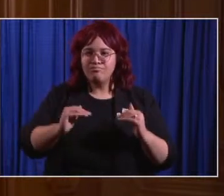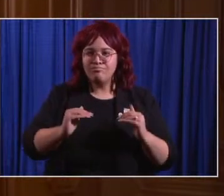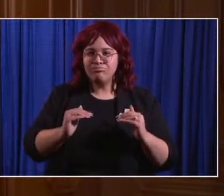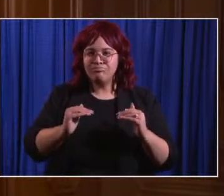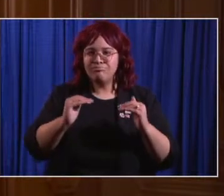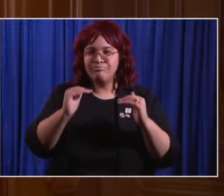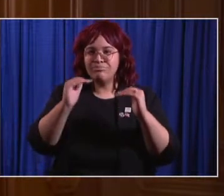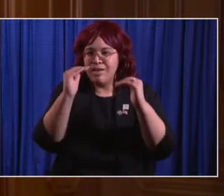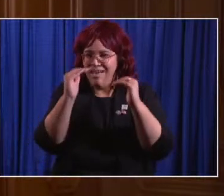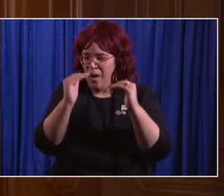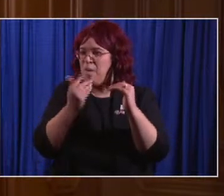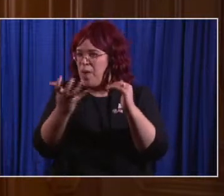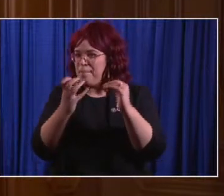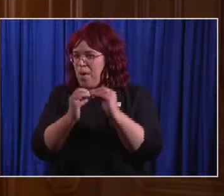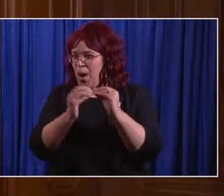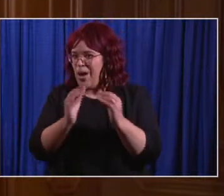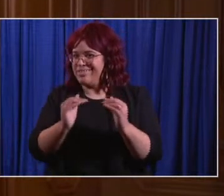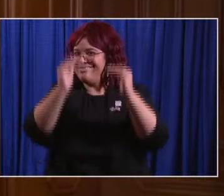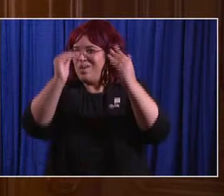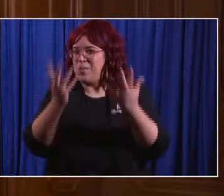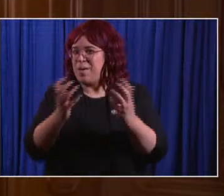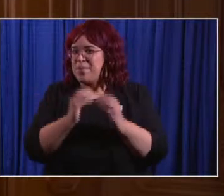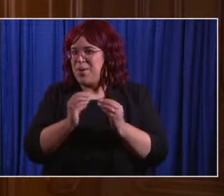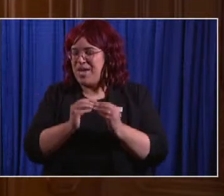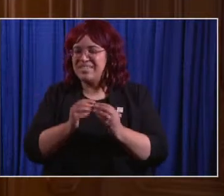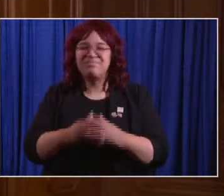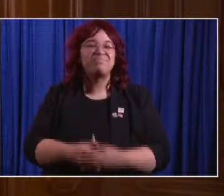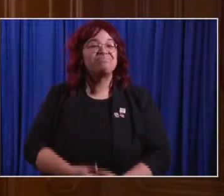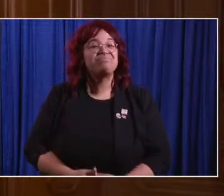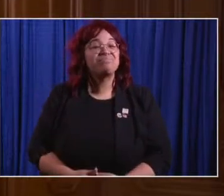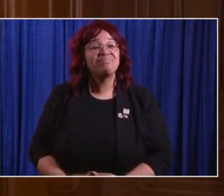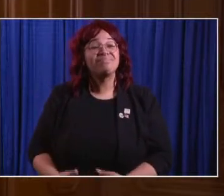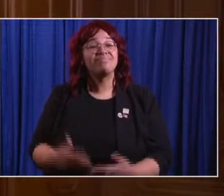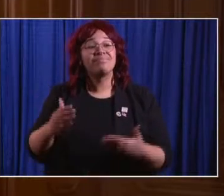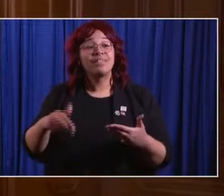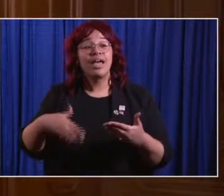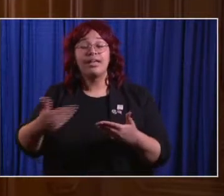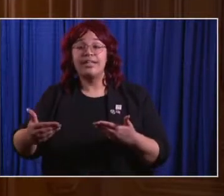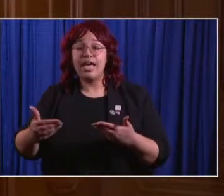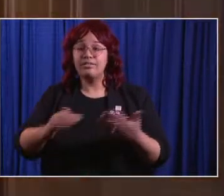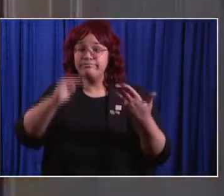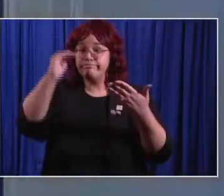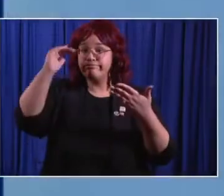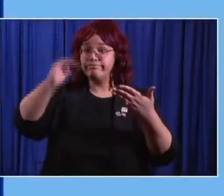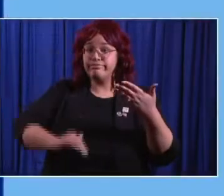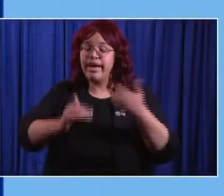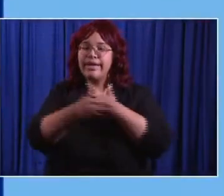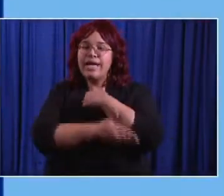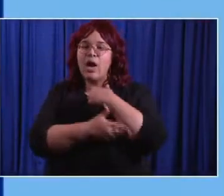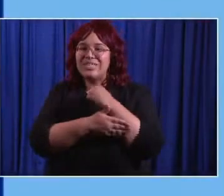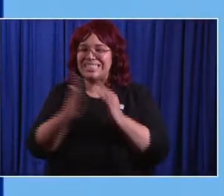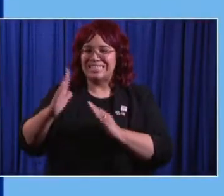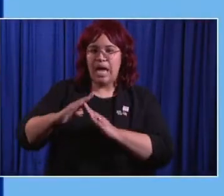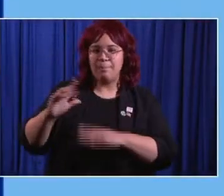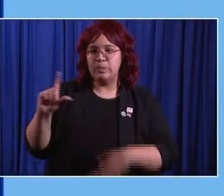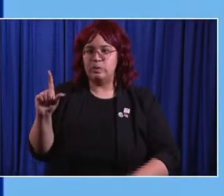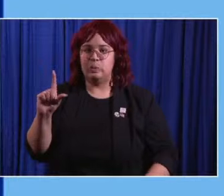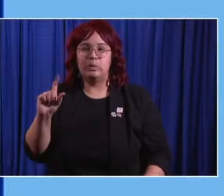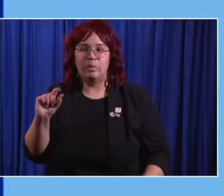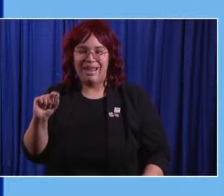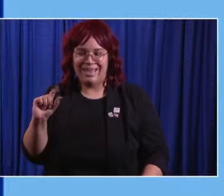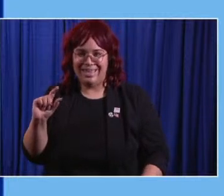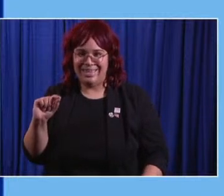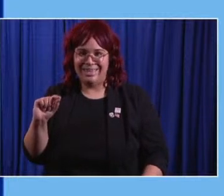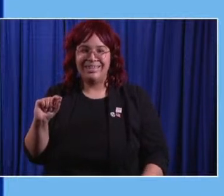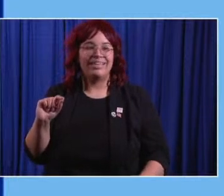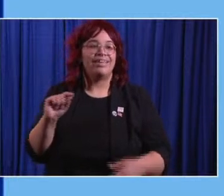regard to cases. Let's take a look at the top 20. These are our top 20, and generally you're going to see that